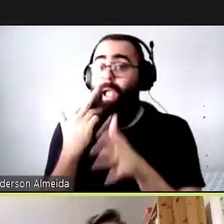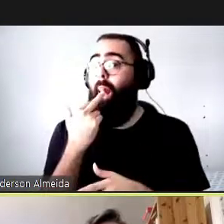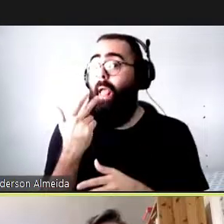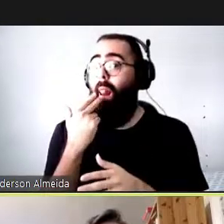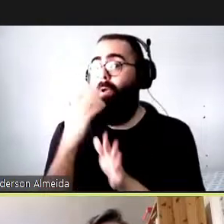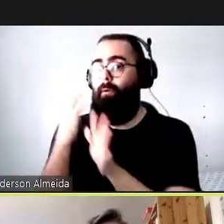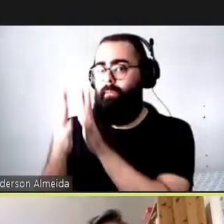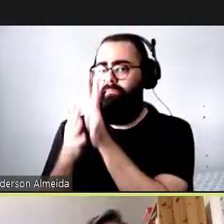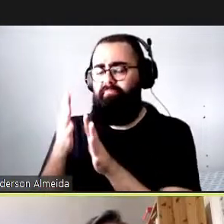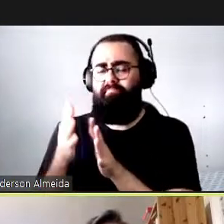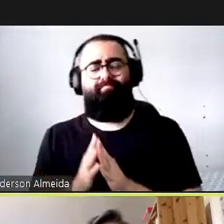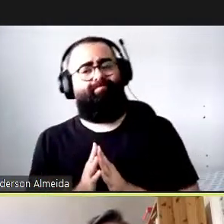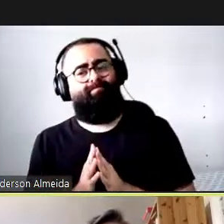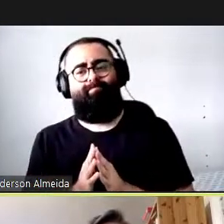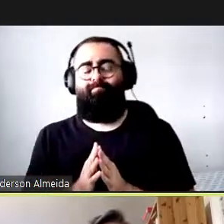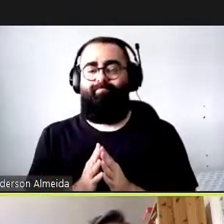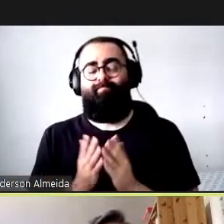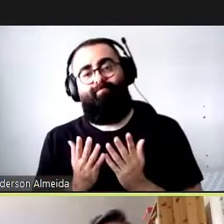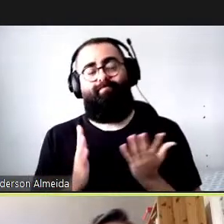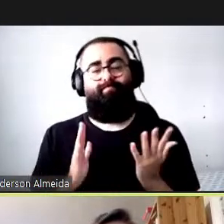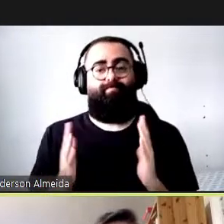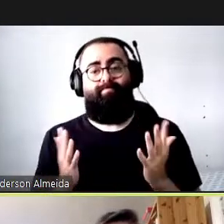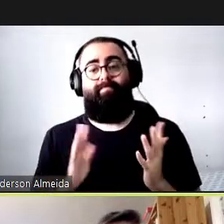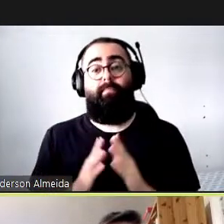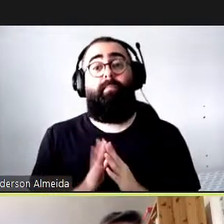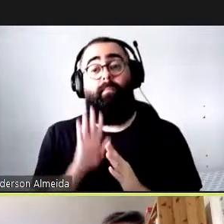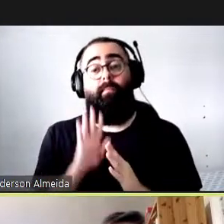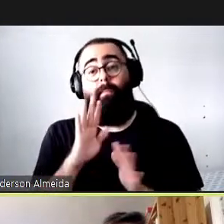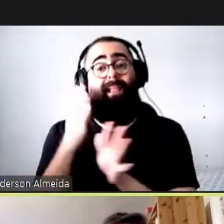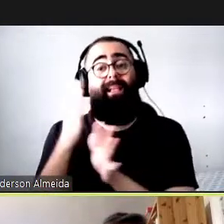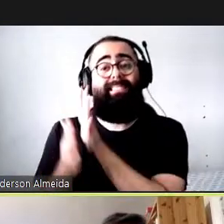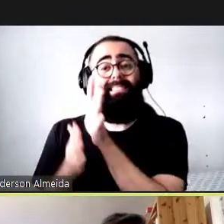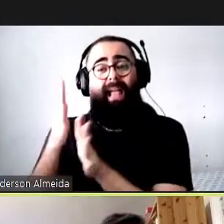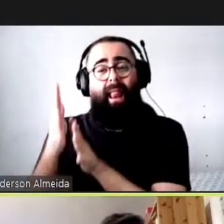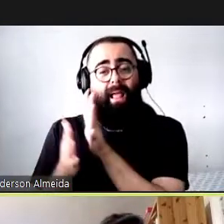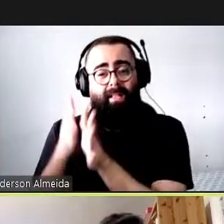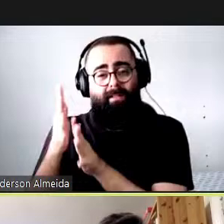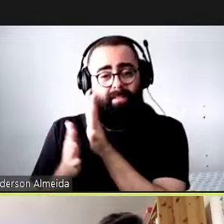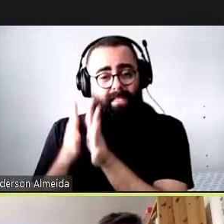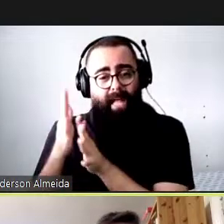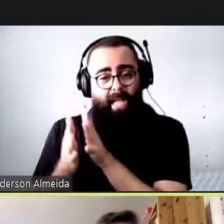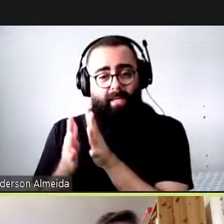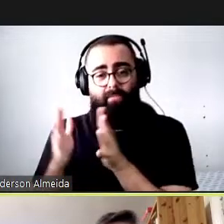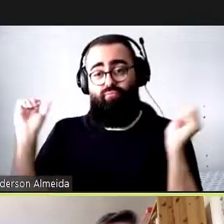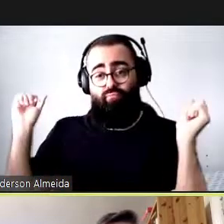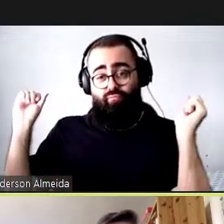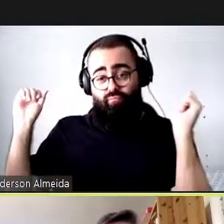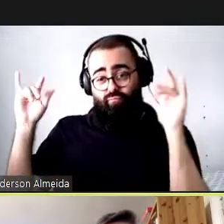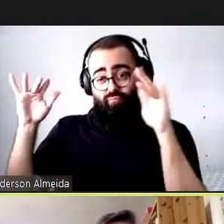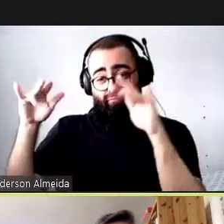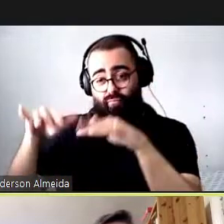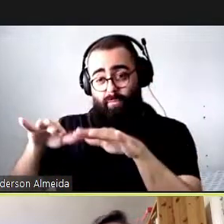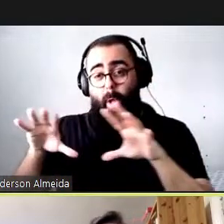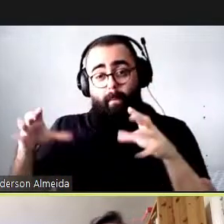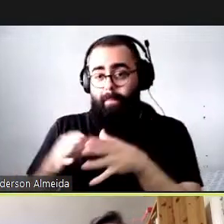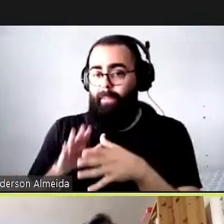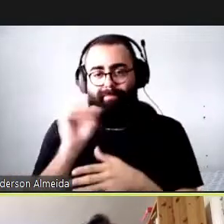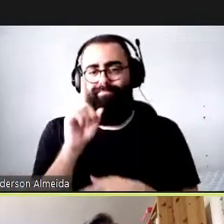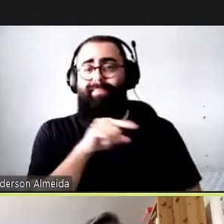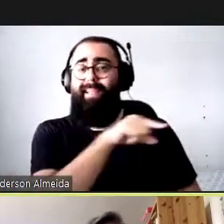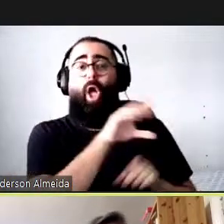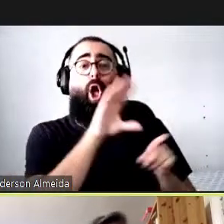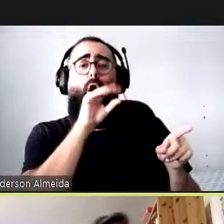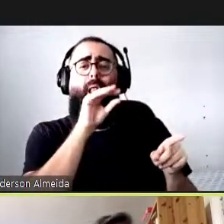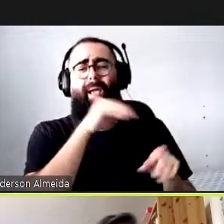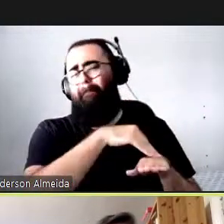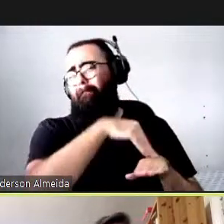So that means that sign languages themselves haven't been around as long as spoken languages, or